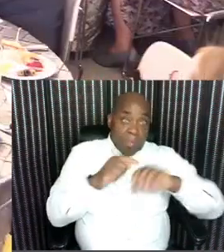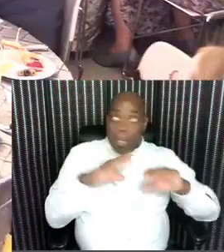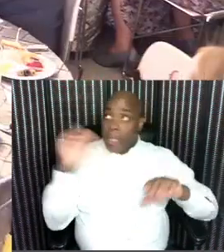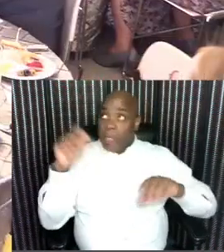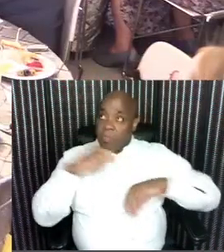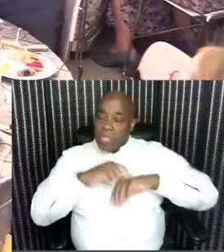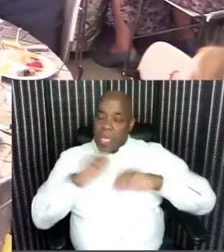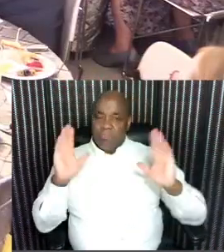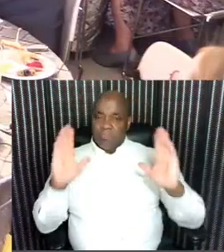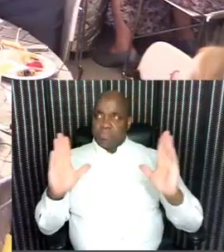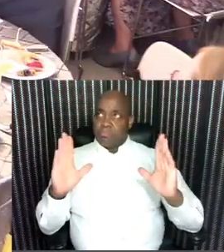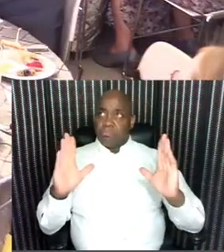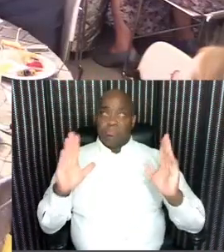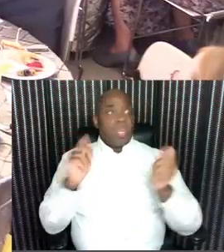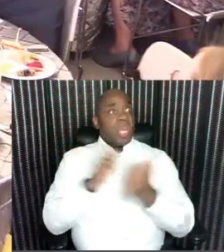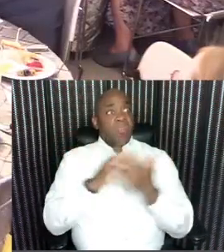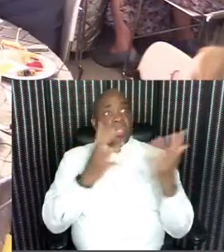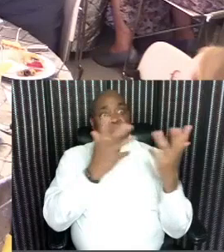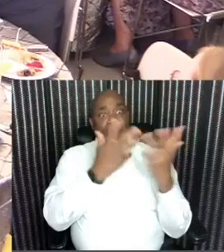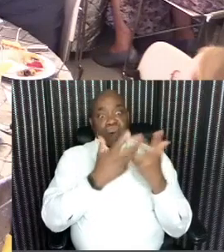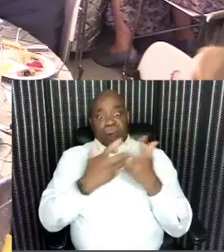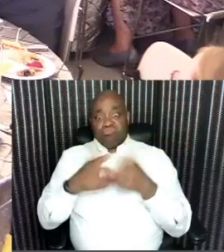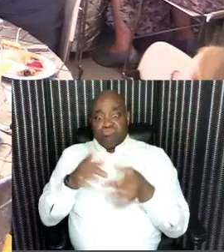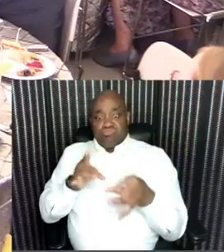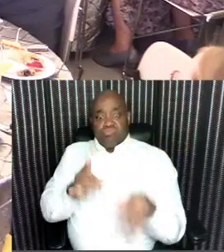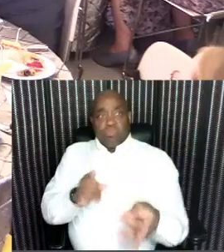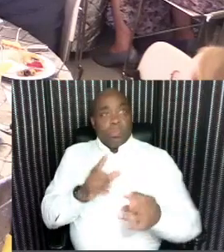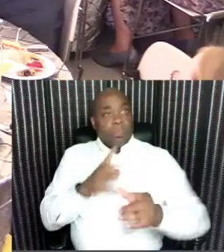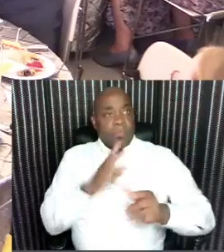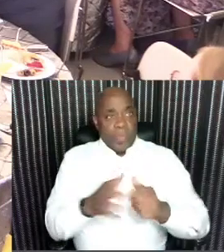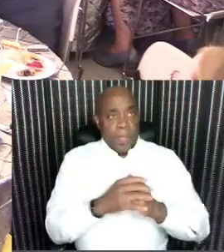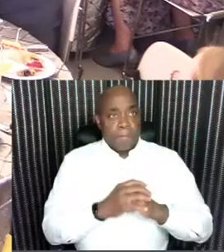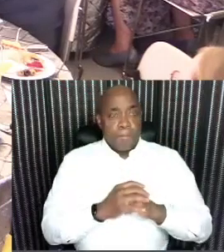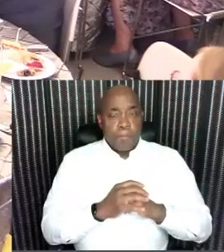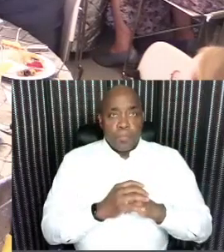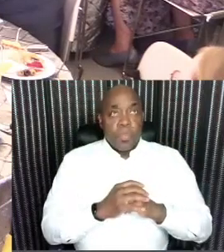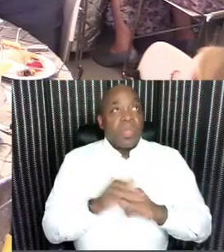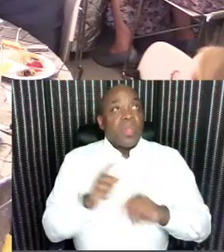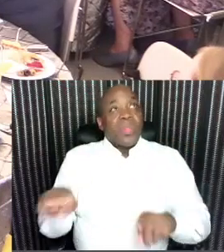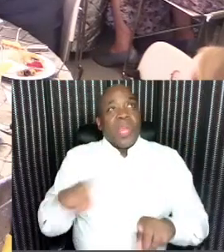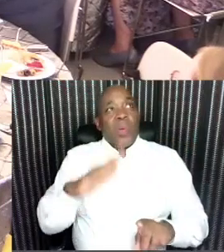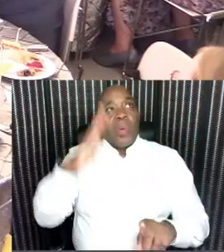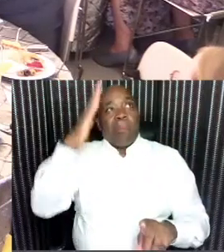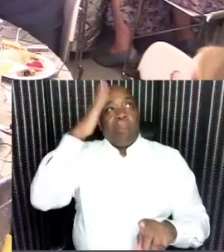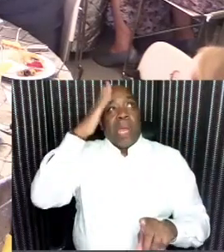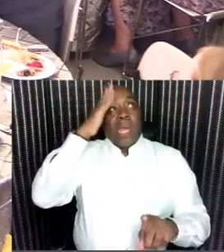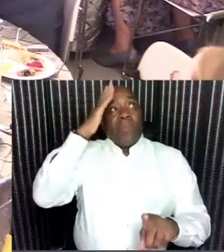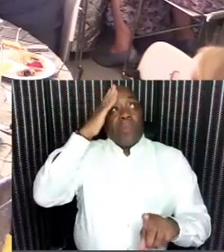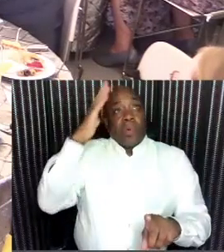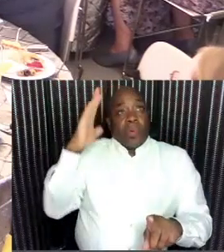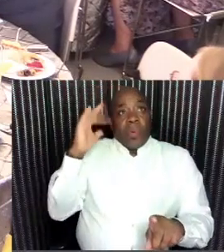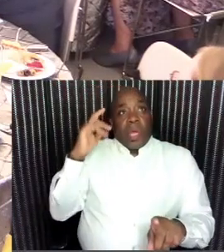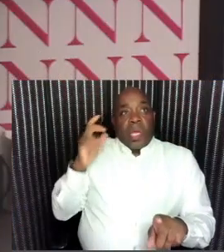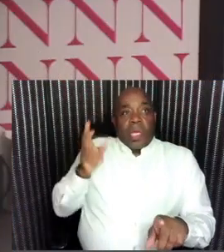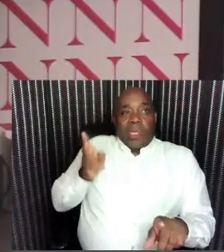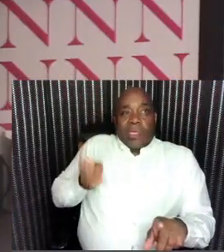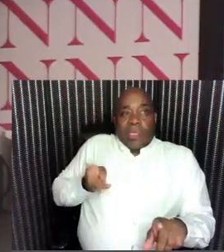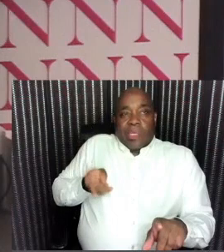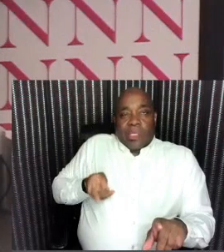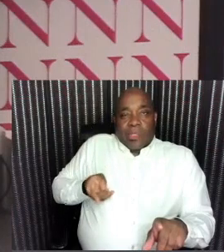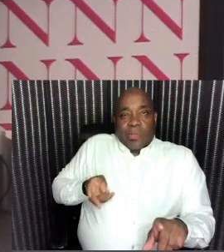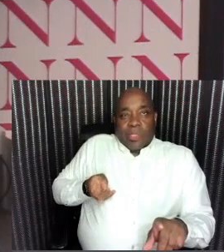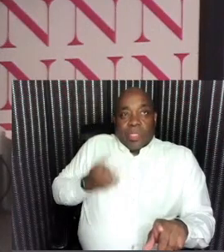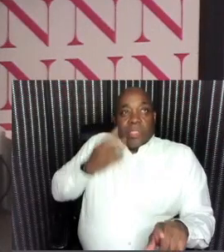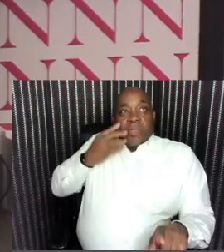it was fine, but, you know, yeah, they were mindful of it because they have a history. And I think those